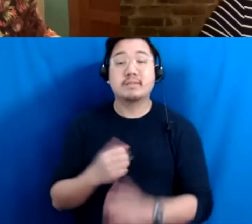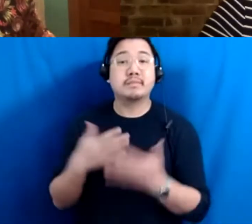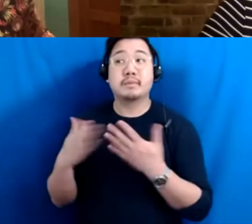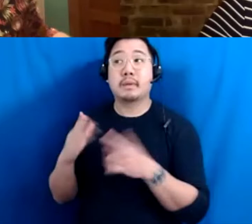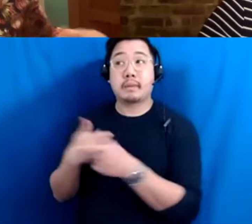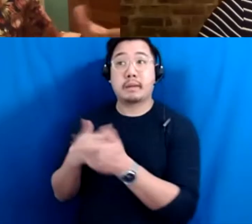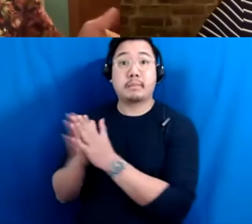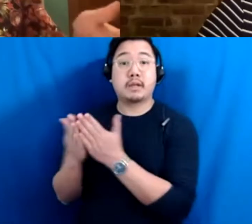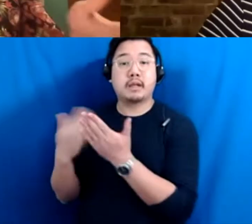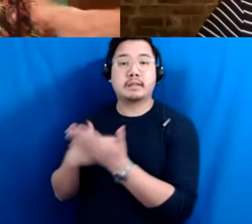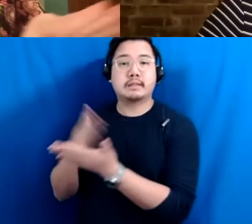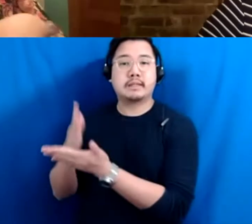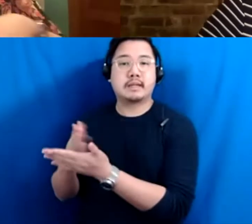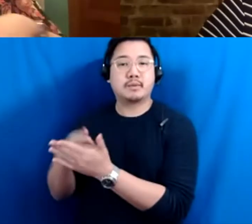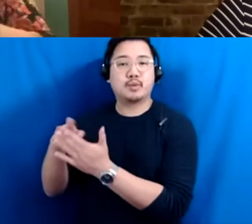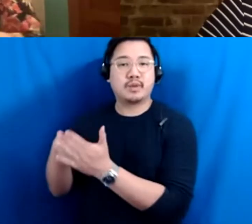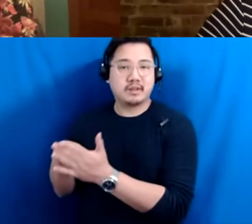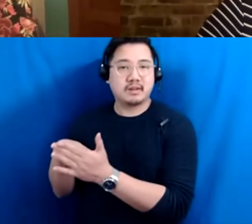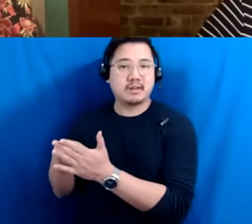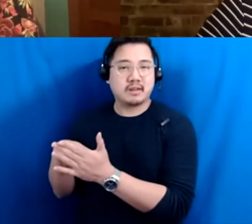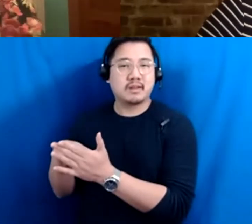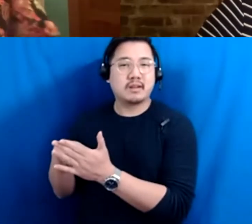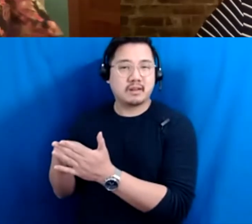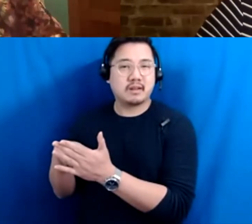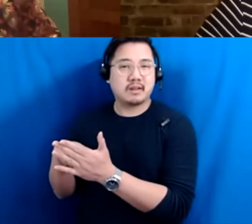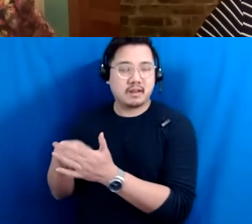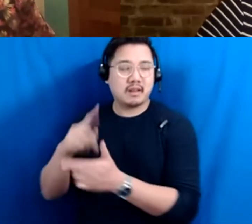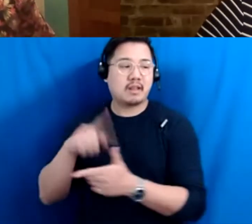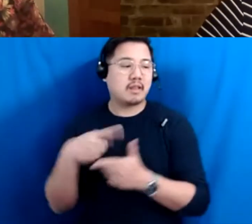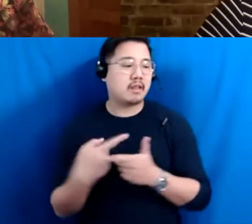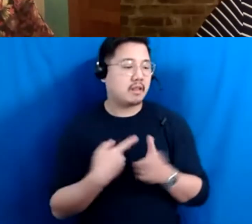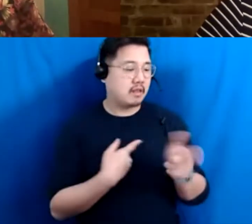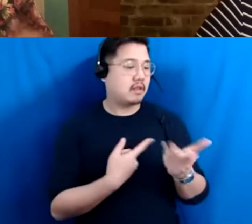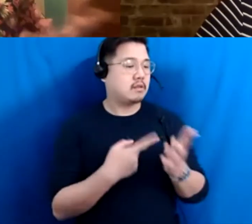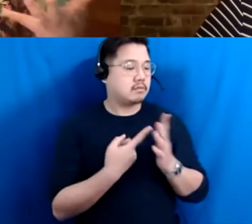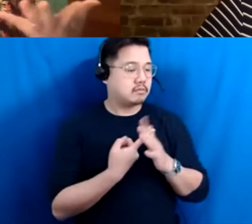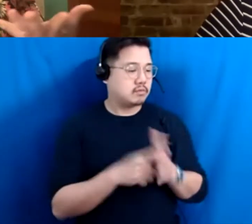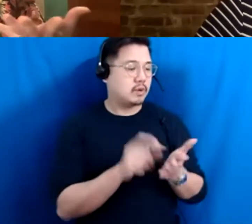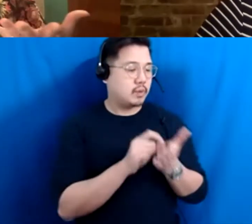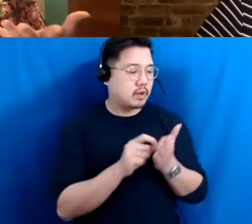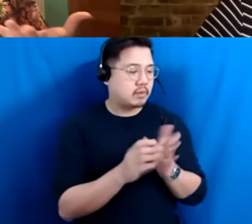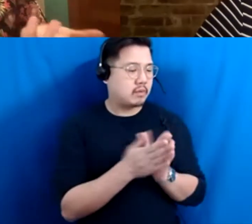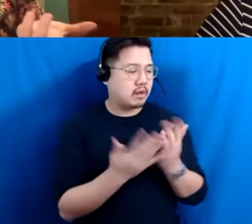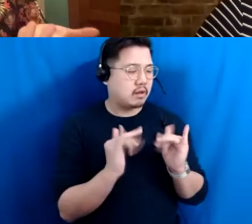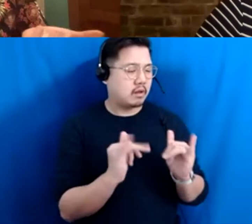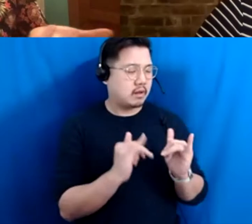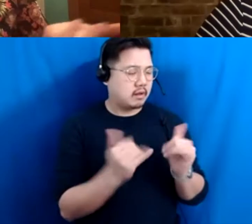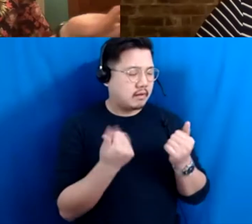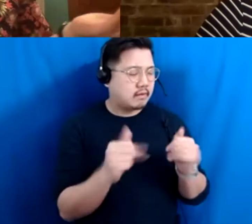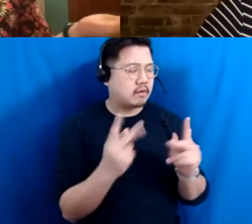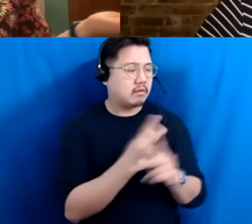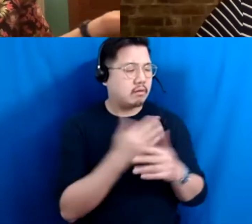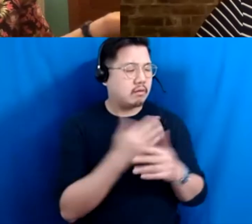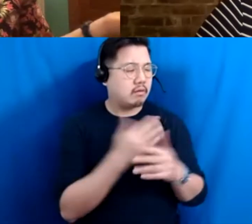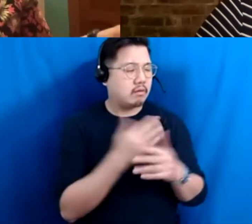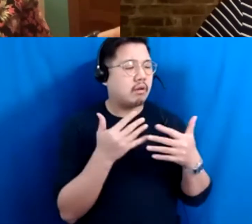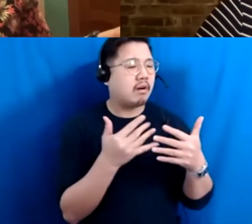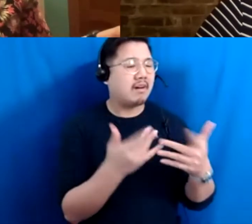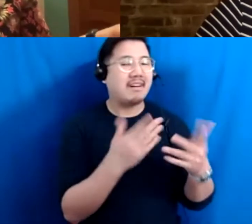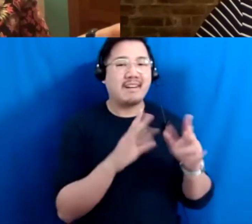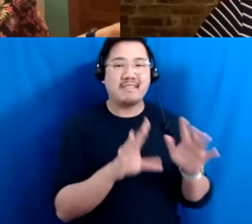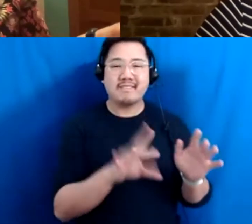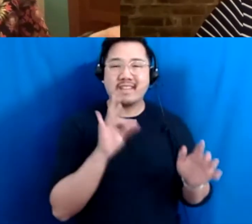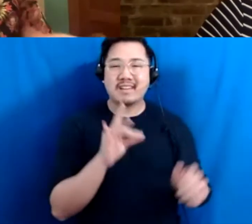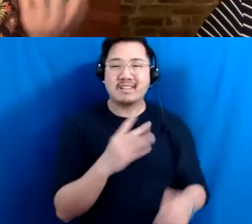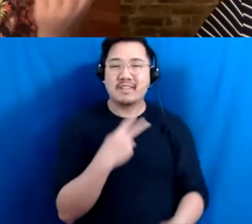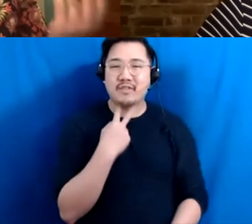I found the sort of voice of this one, and the characters came out as if they were pre-existing. They